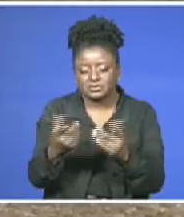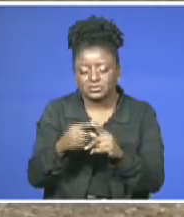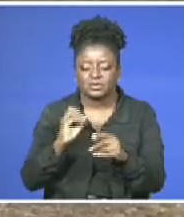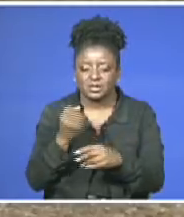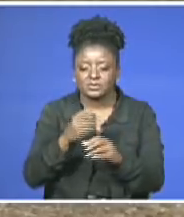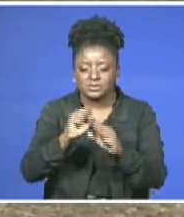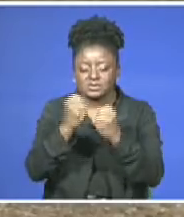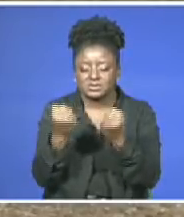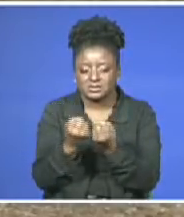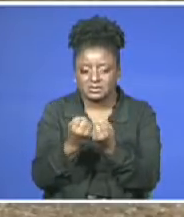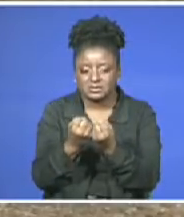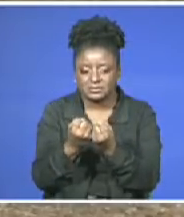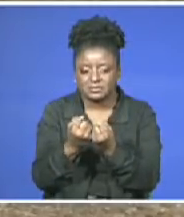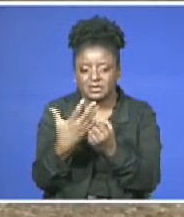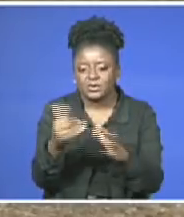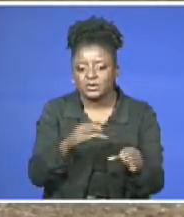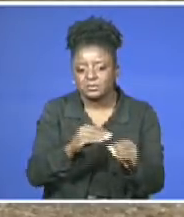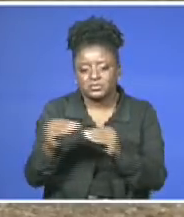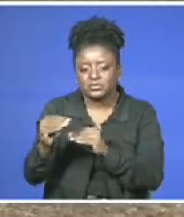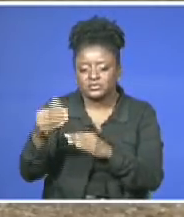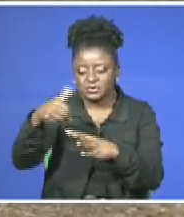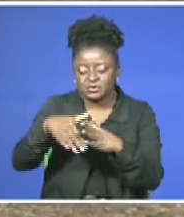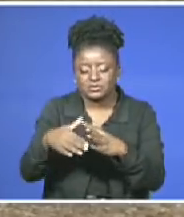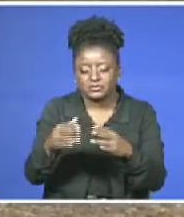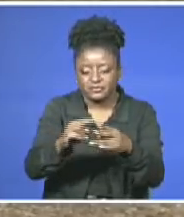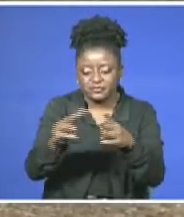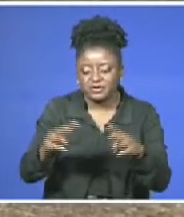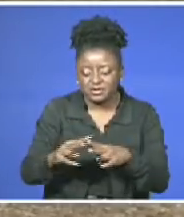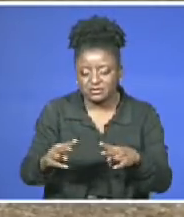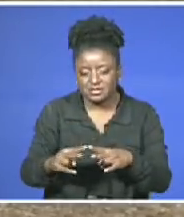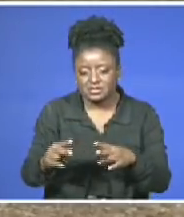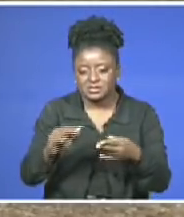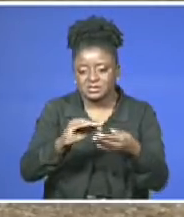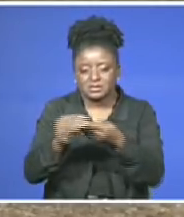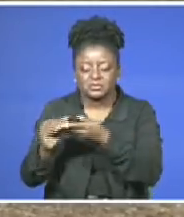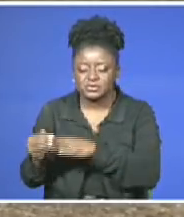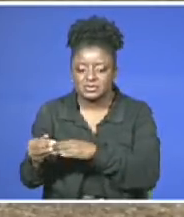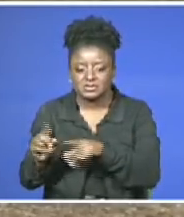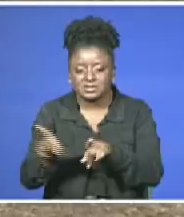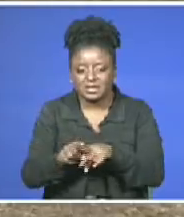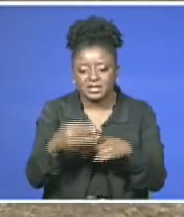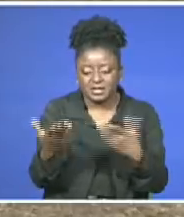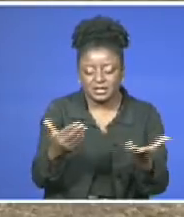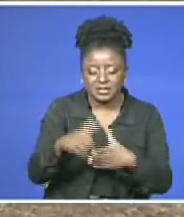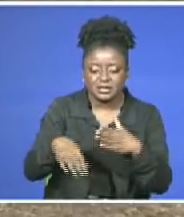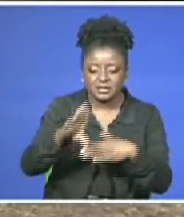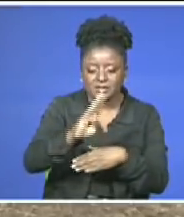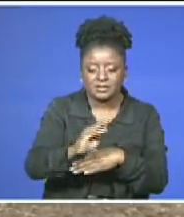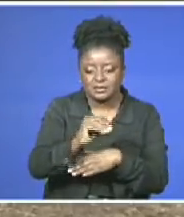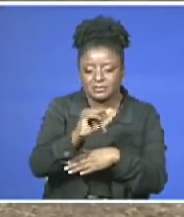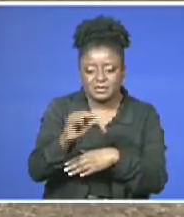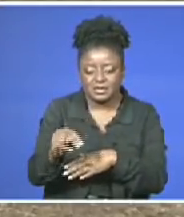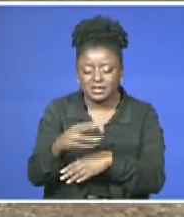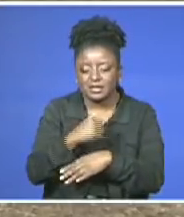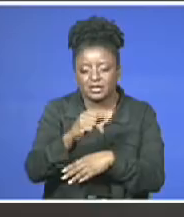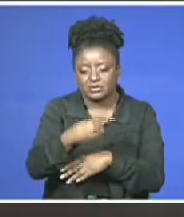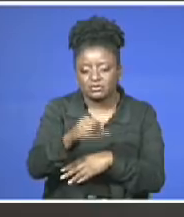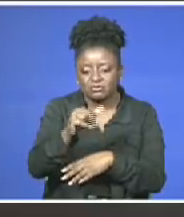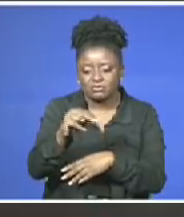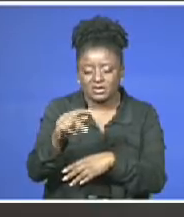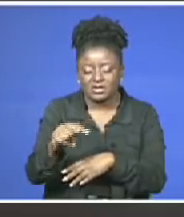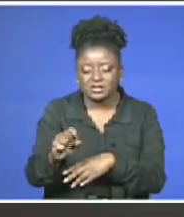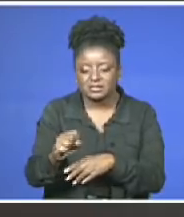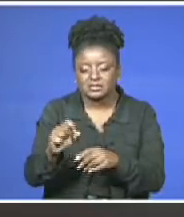the Department of Labor into various communities, like here in Bain and Grantstown, in the form of Labor on the Blocks.